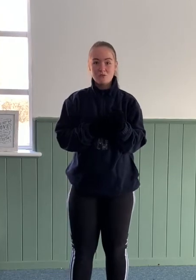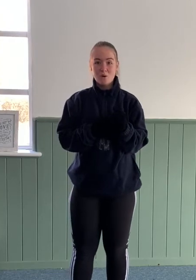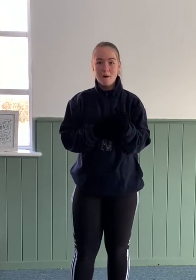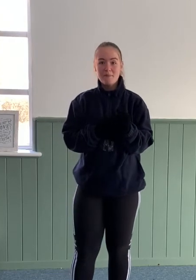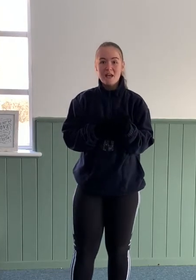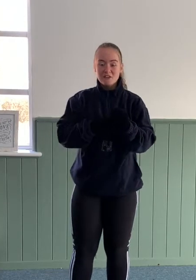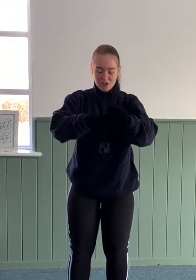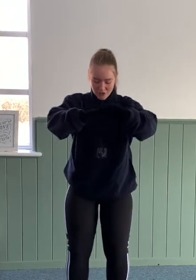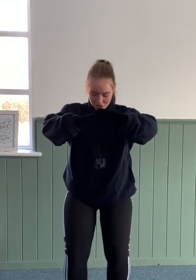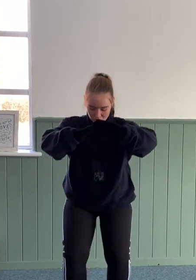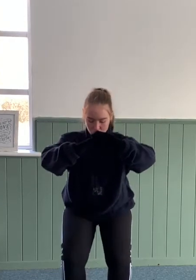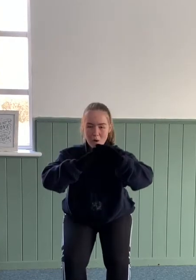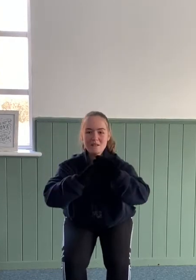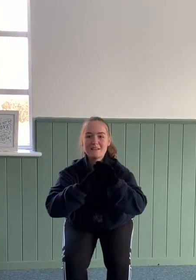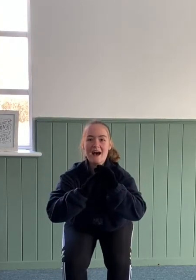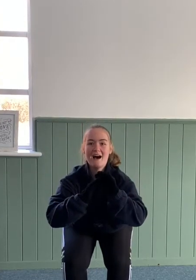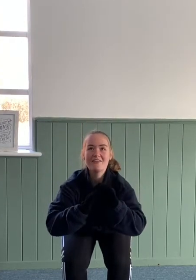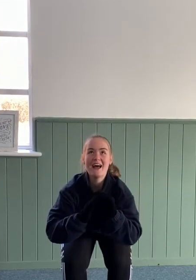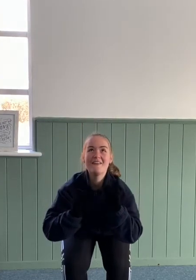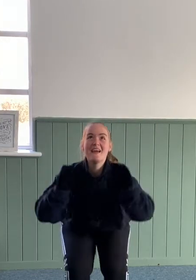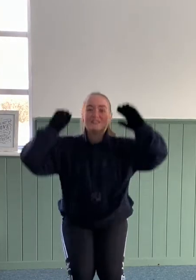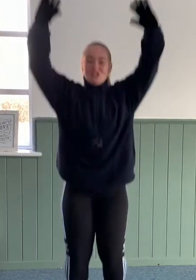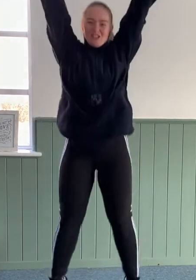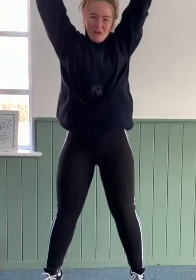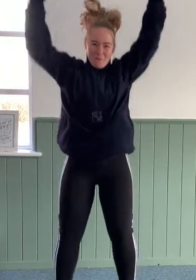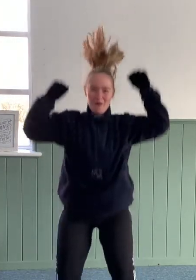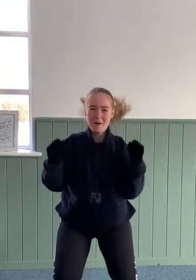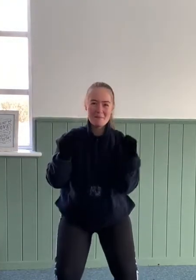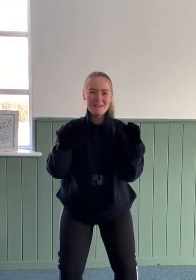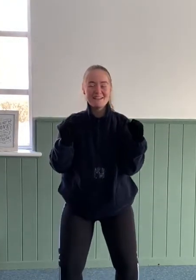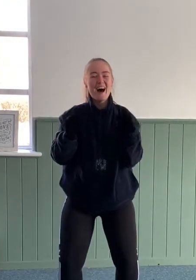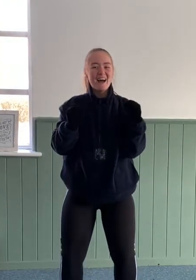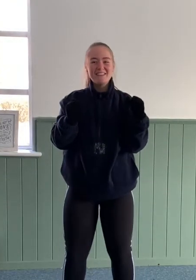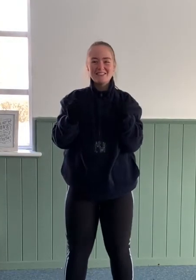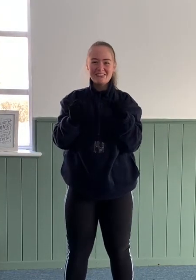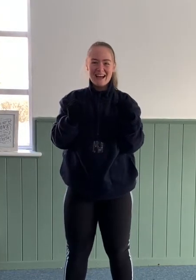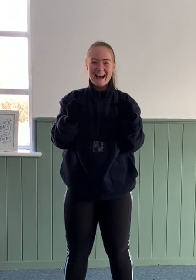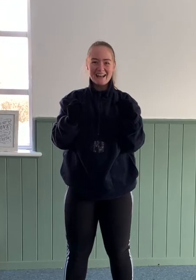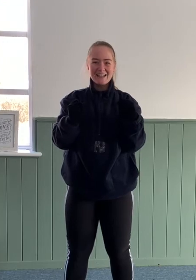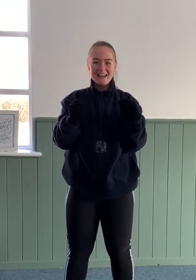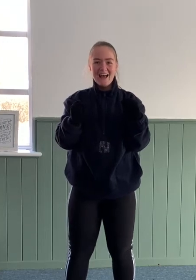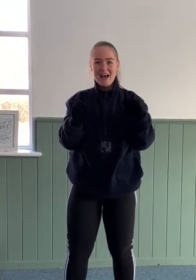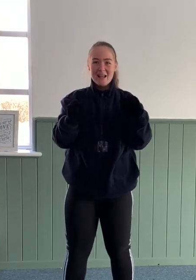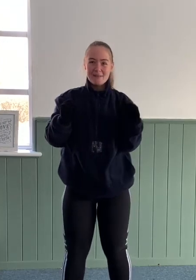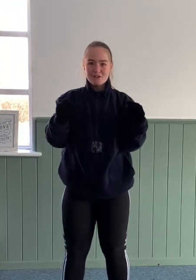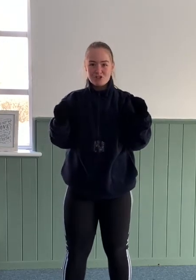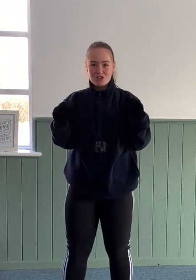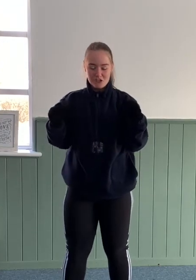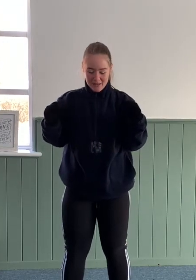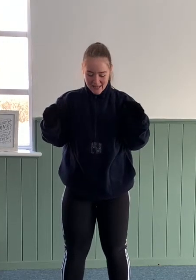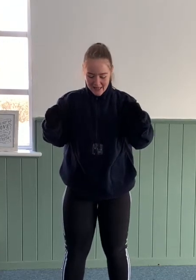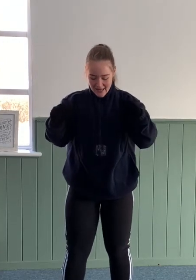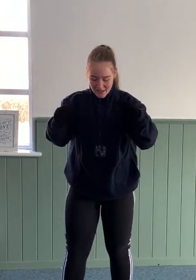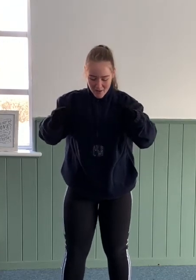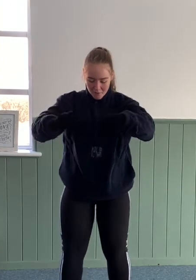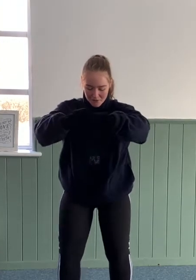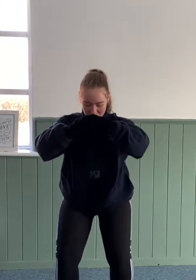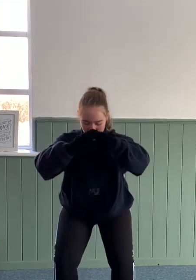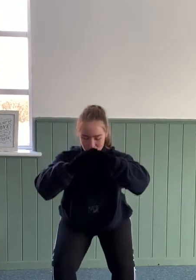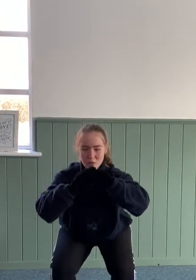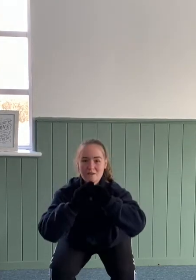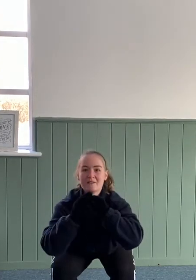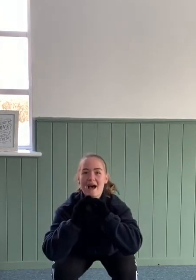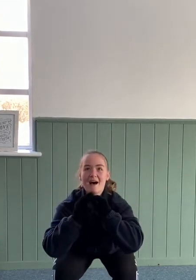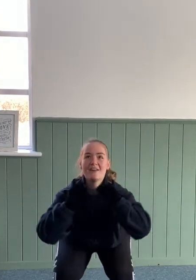jumping squat. So you're going to squat down and then jump up as high as you can. Let me just show you that again. We're going